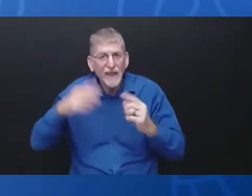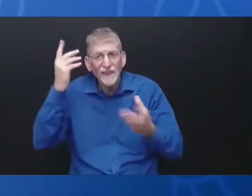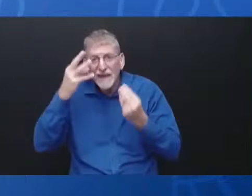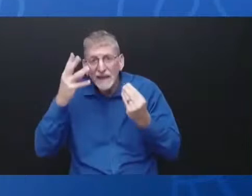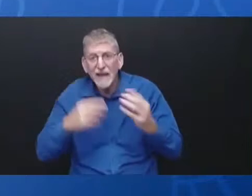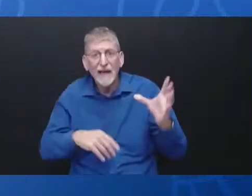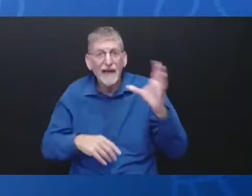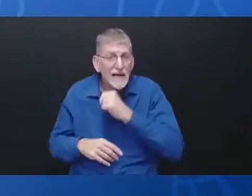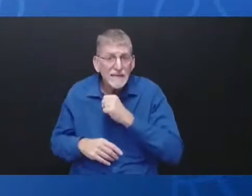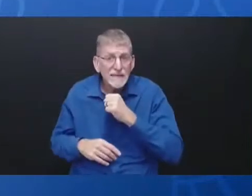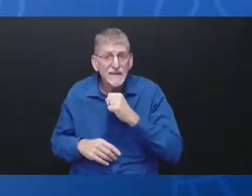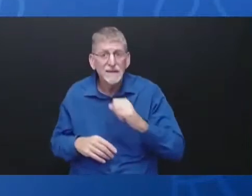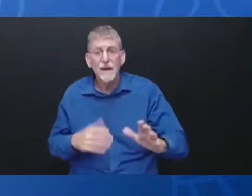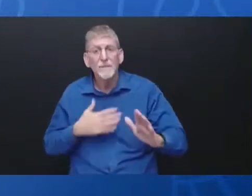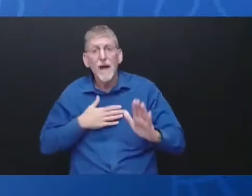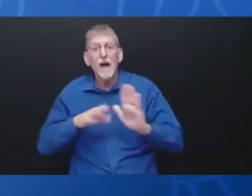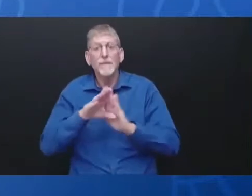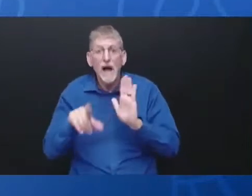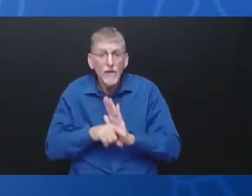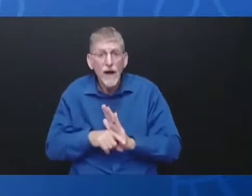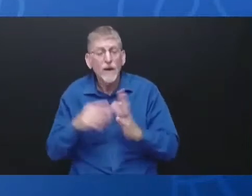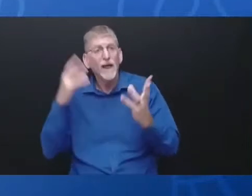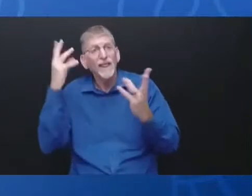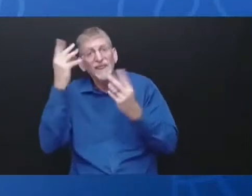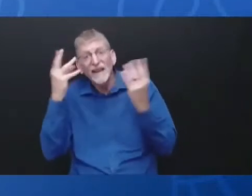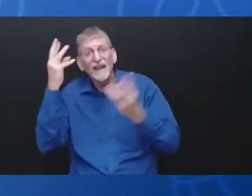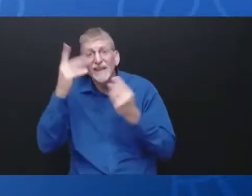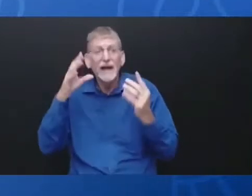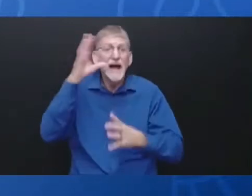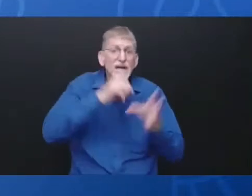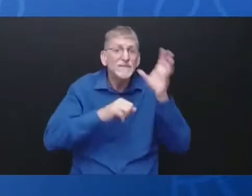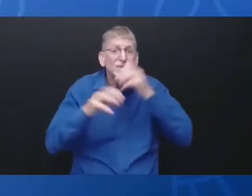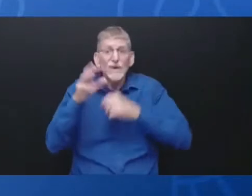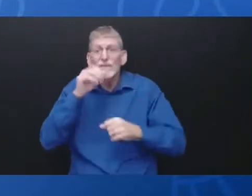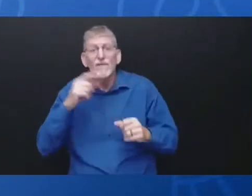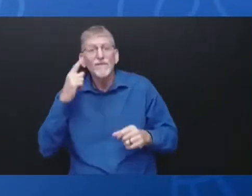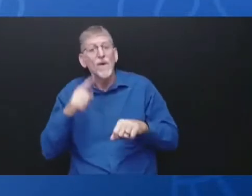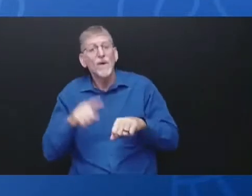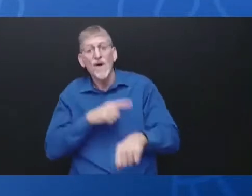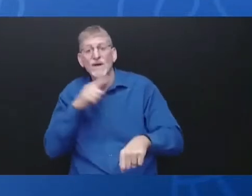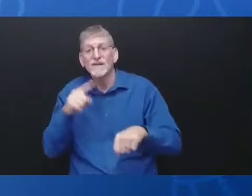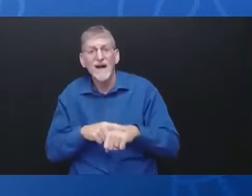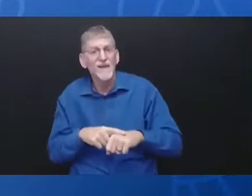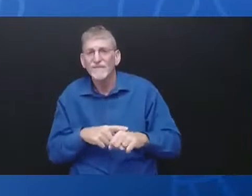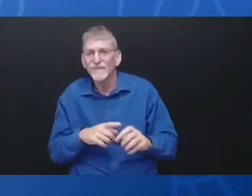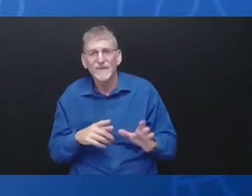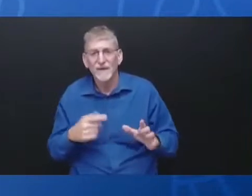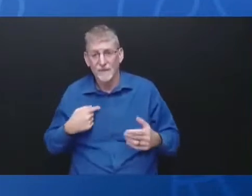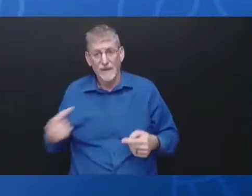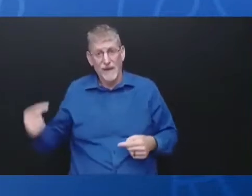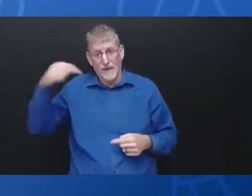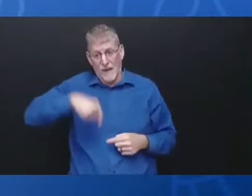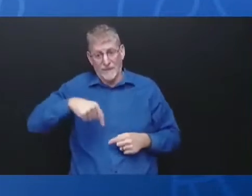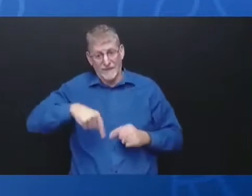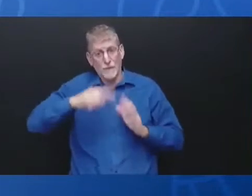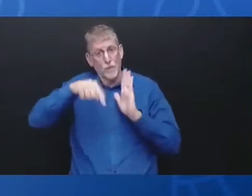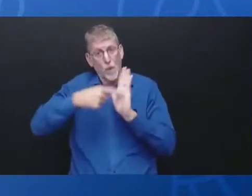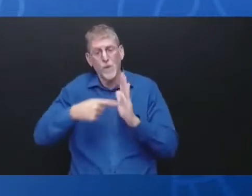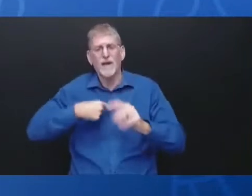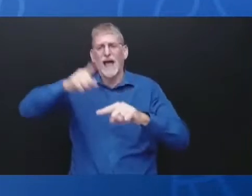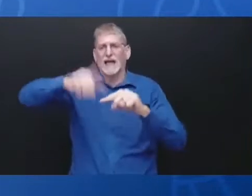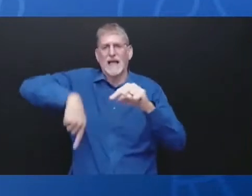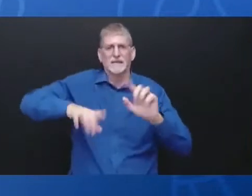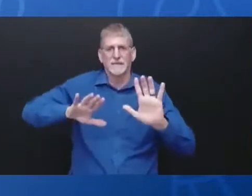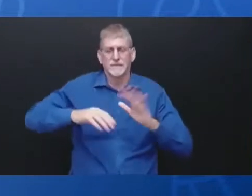did for a very long time. That I can't do here. Okay, so my next question is about something